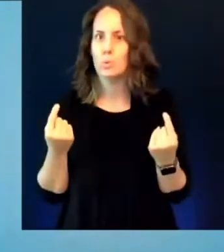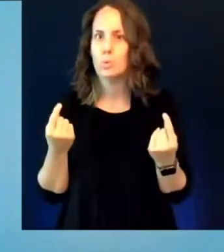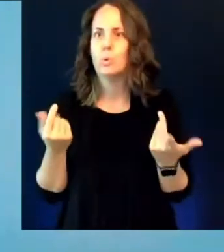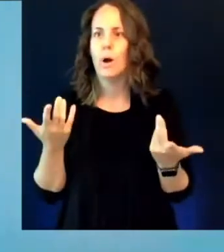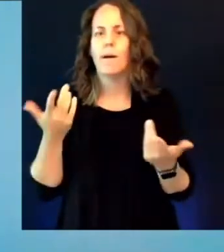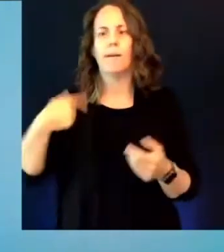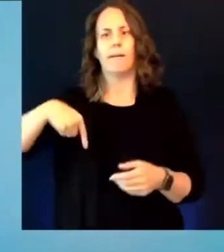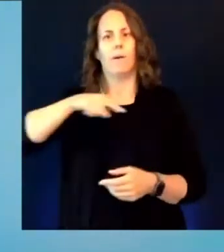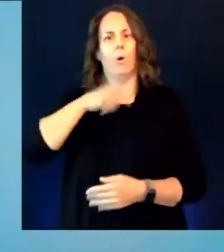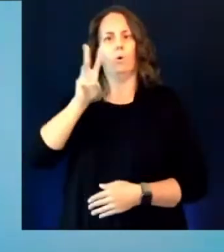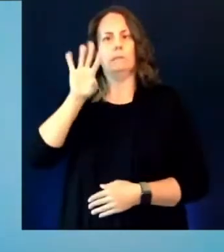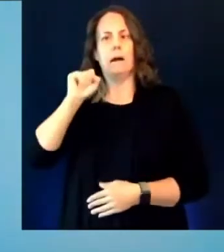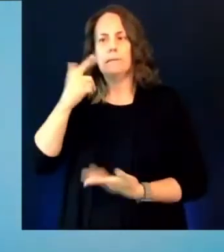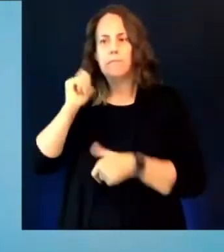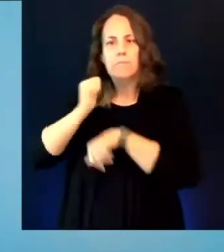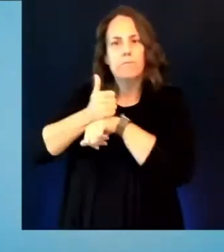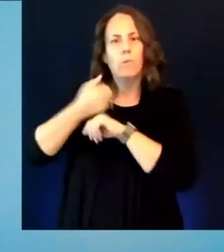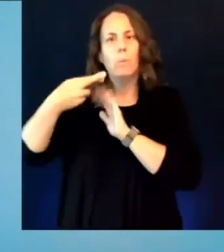yesterday,